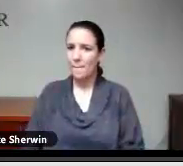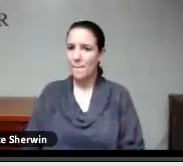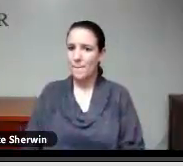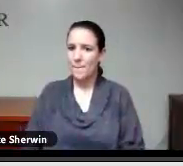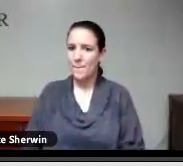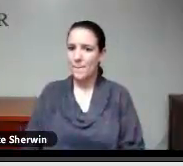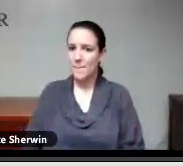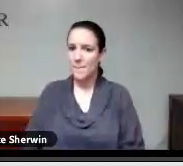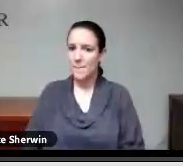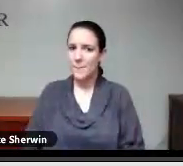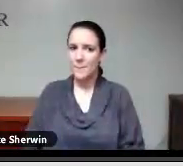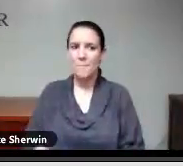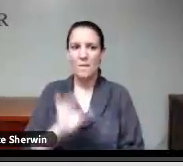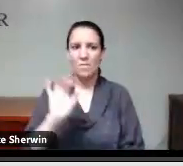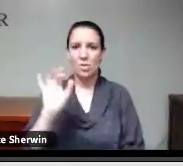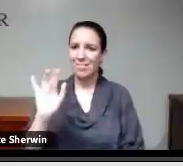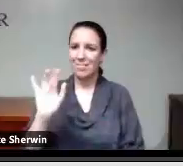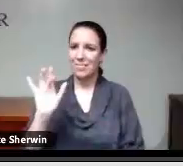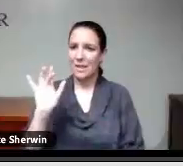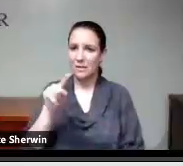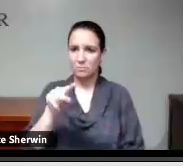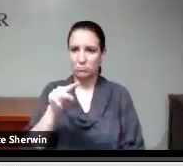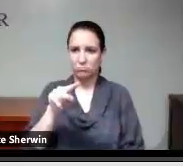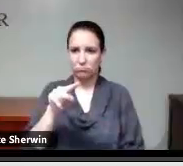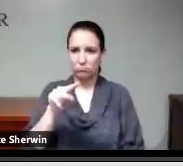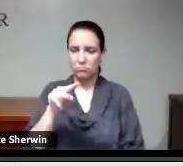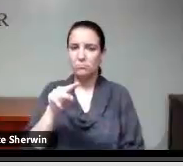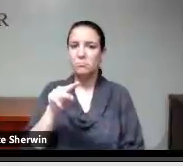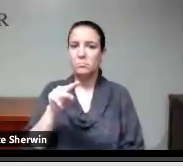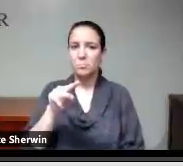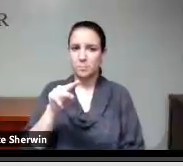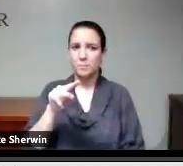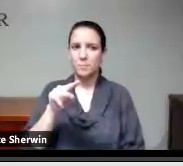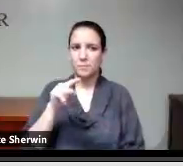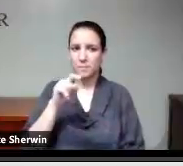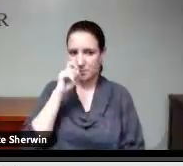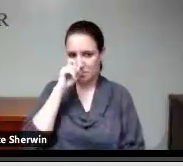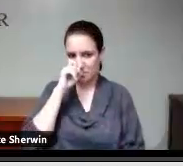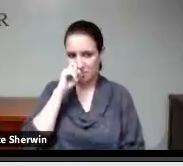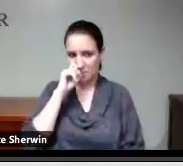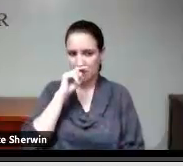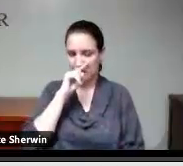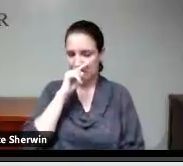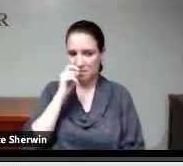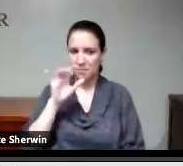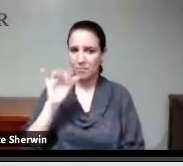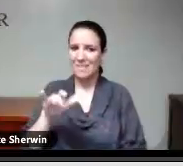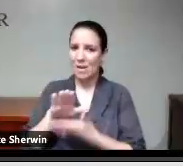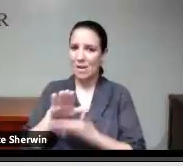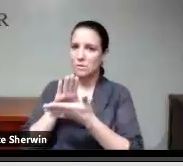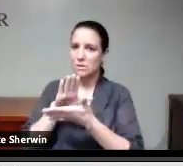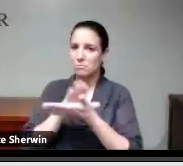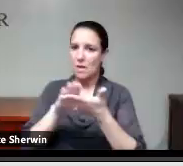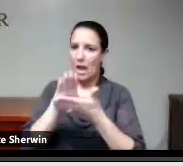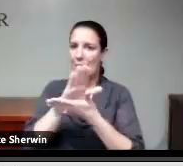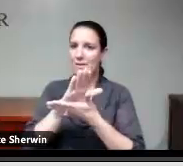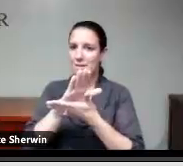link here that gives you an evaluation of a diversity program at an academic library. This is just one